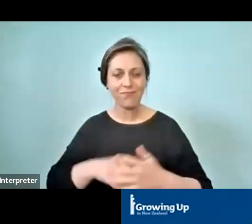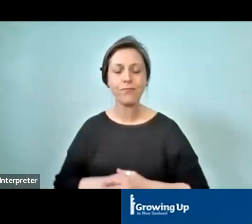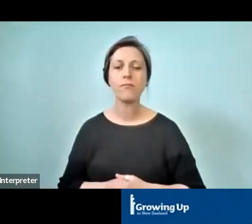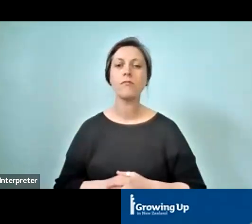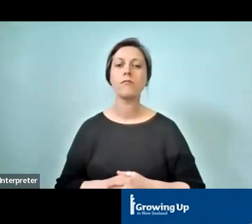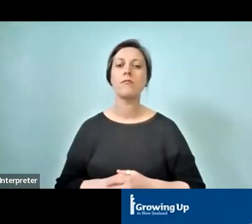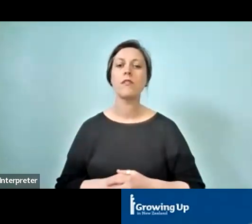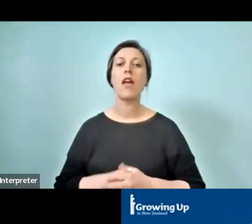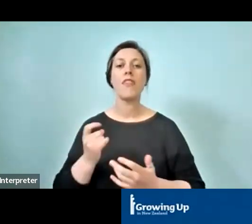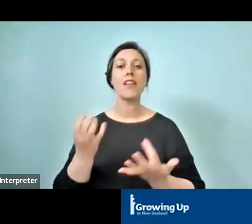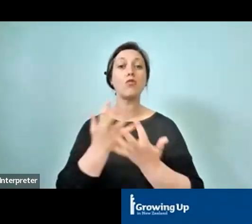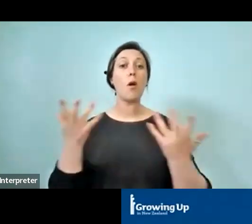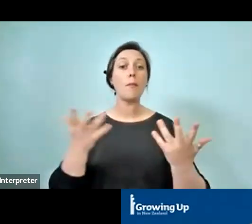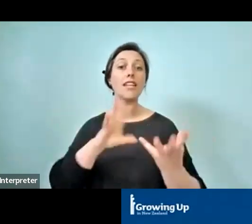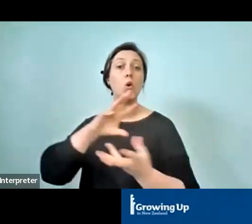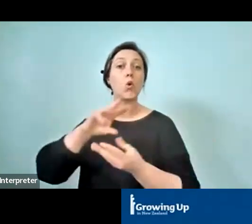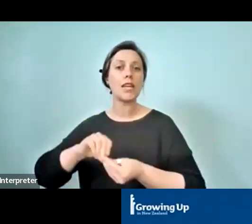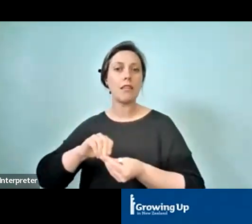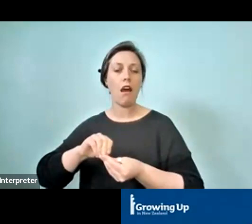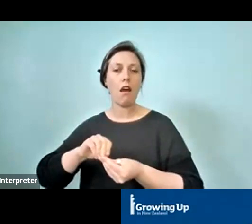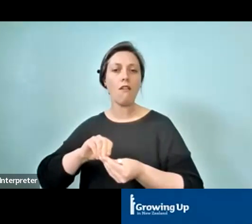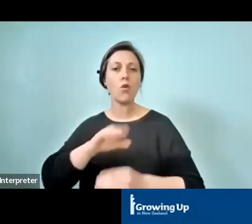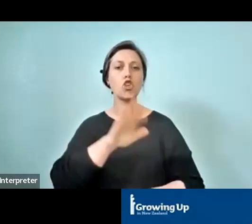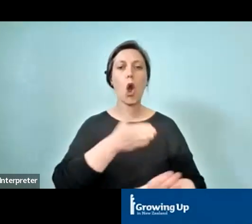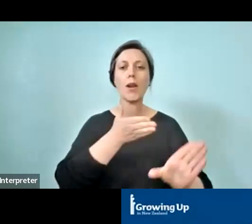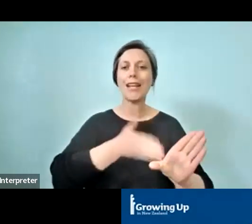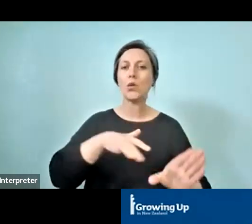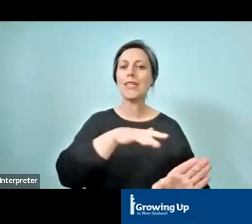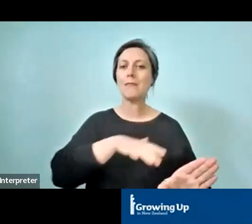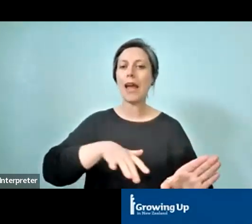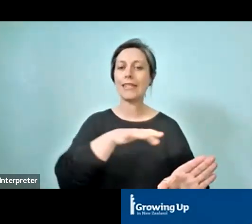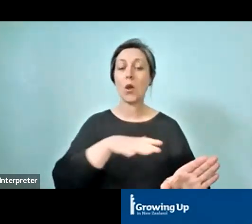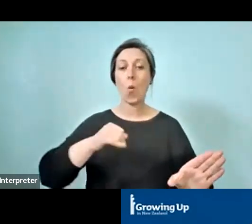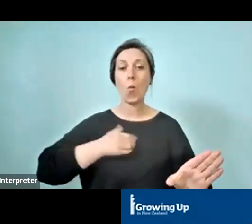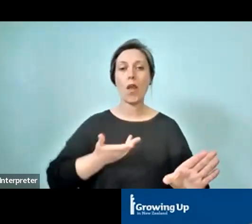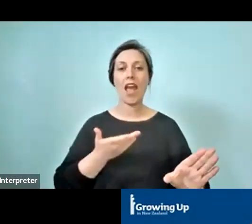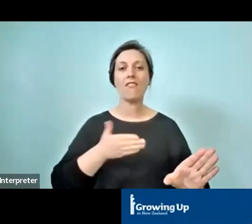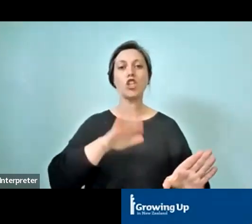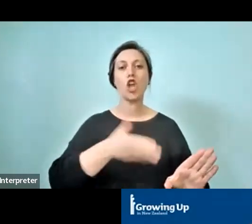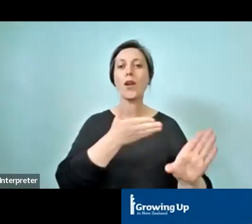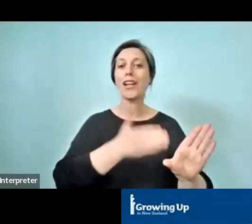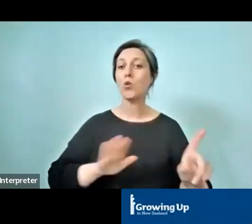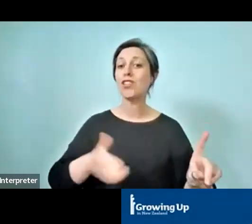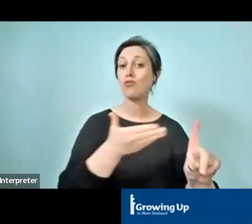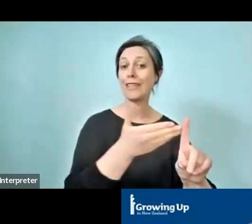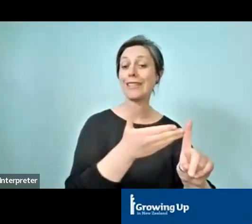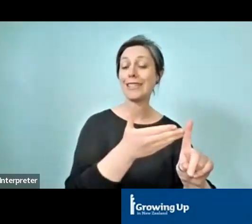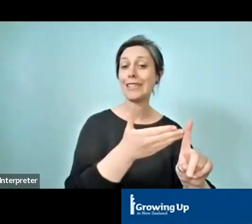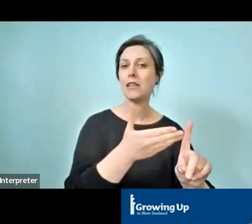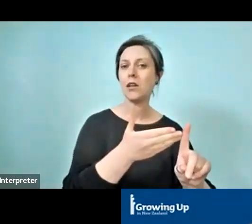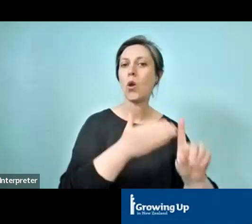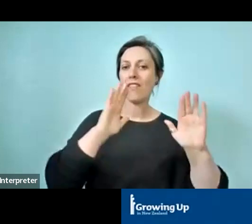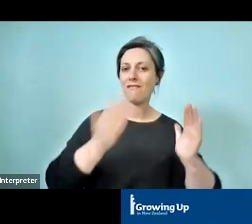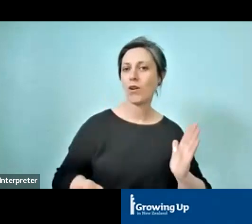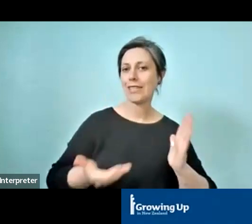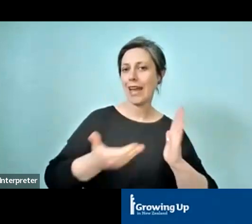In the child and youth space, the Child and Youth Wellbeing Strategy had a new priority focus area added to it last year,